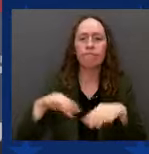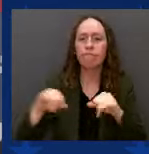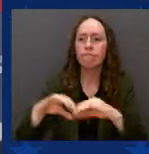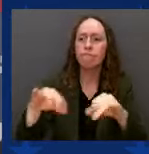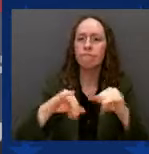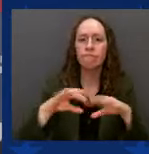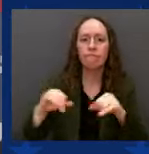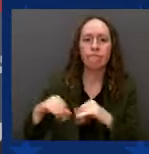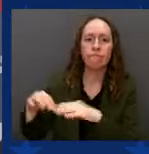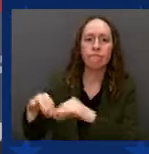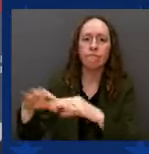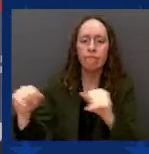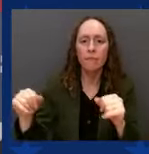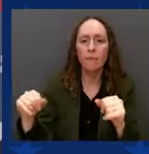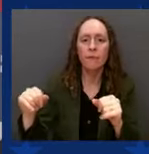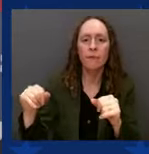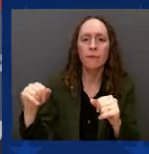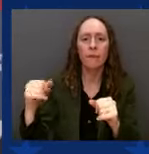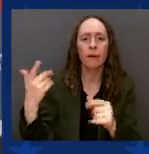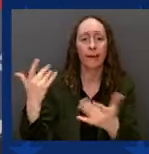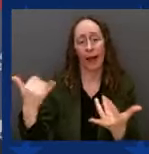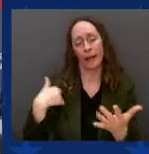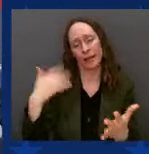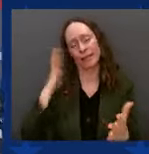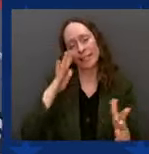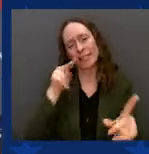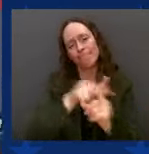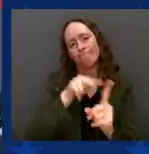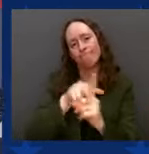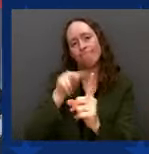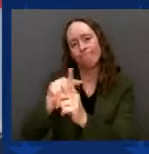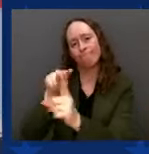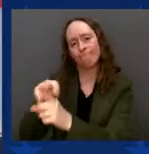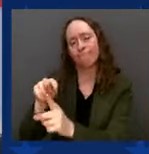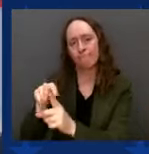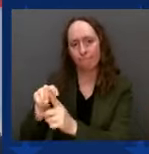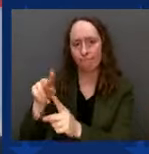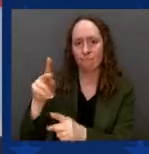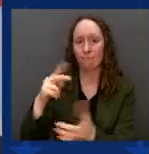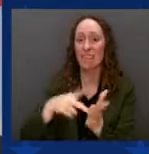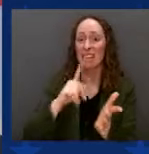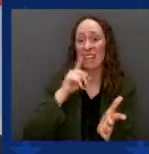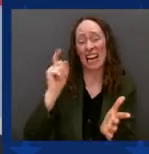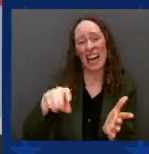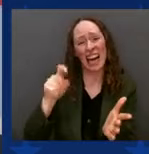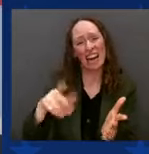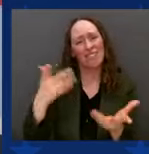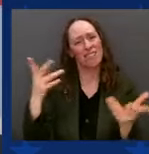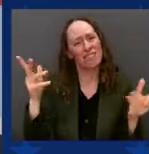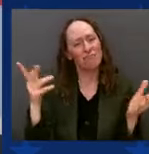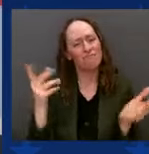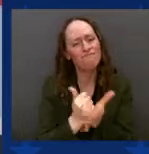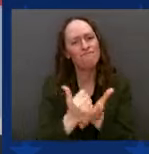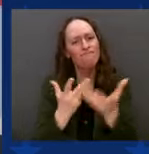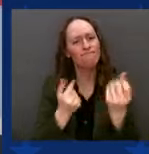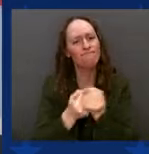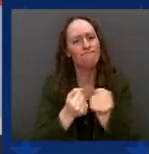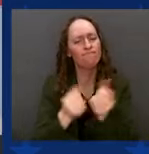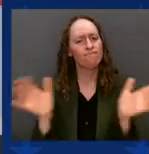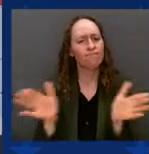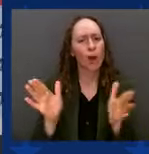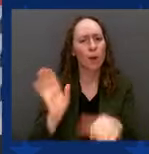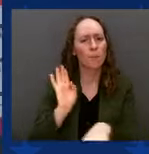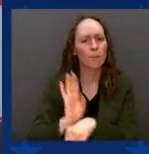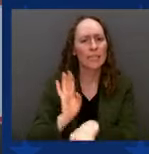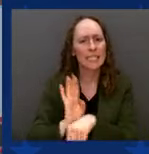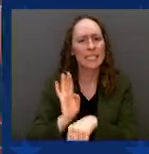and small businesses afloat during the pandemic. And we're going to triple our anti-fraud strike force, double the statute